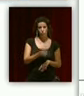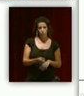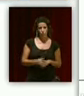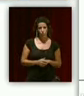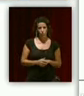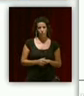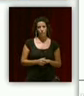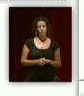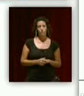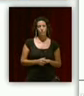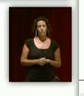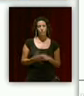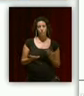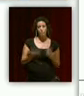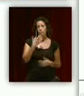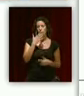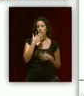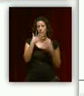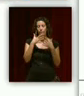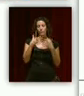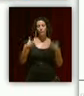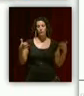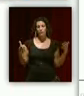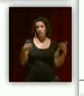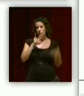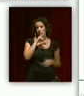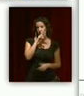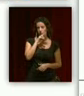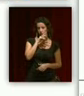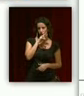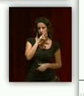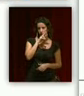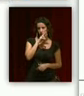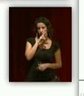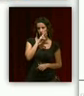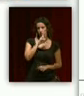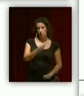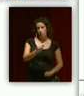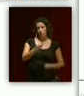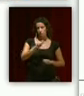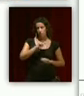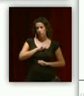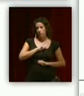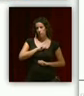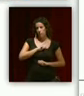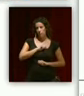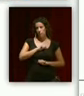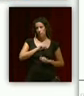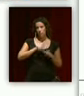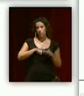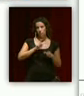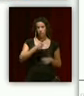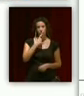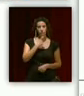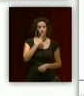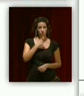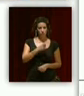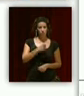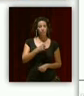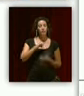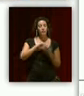window, speech recognition. Here we will record a phrase. For example, give me the